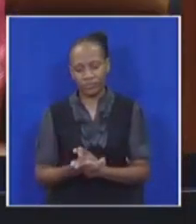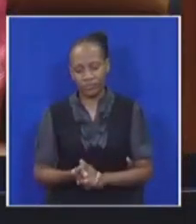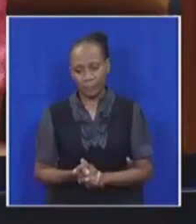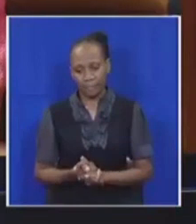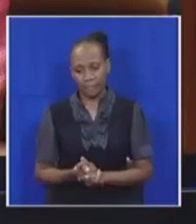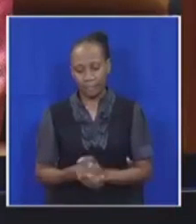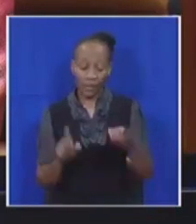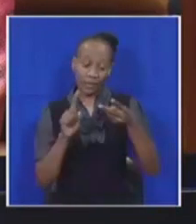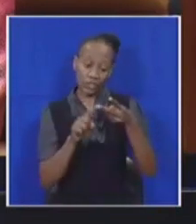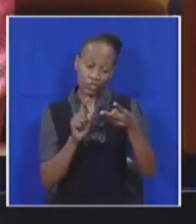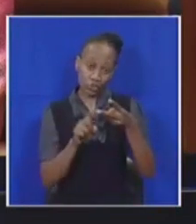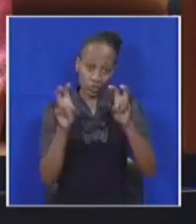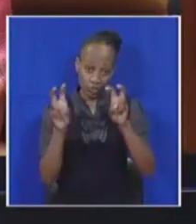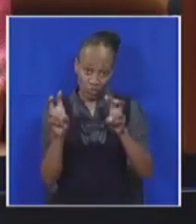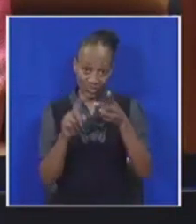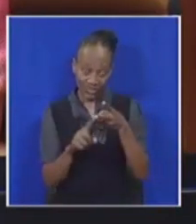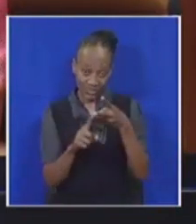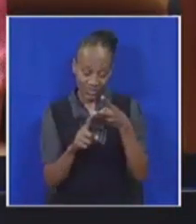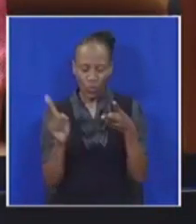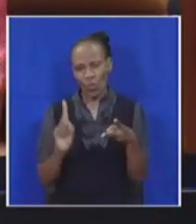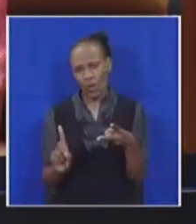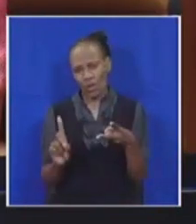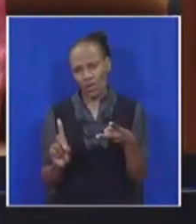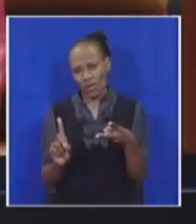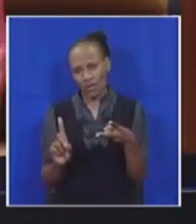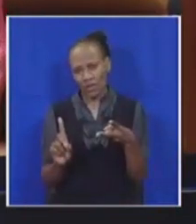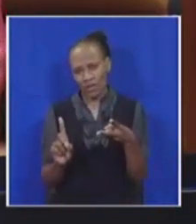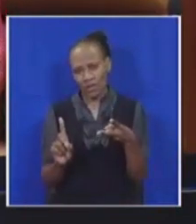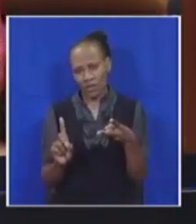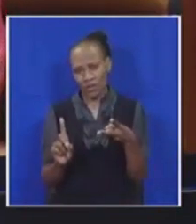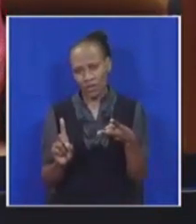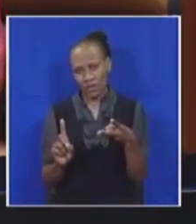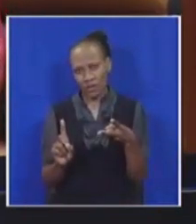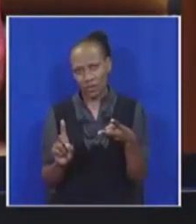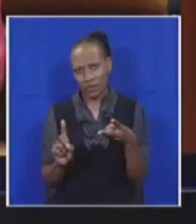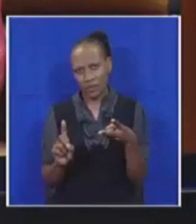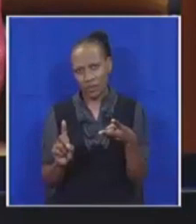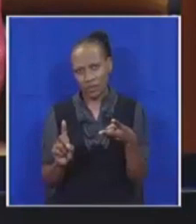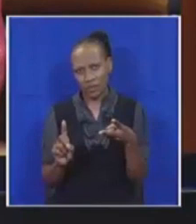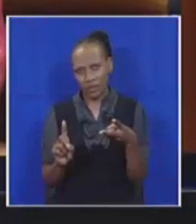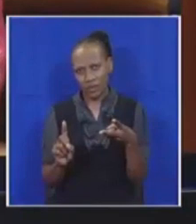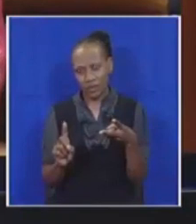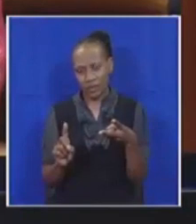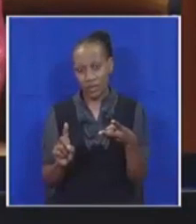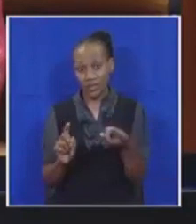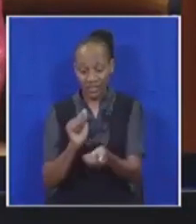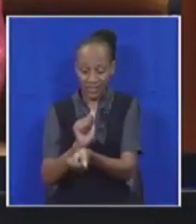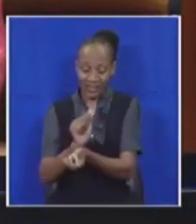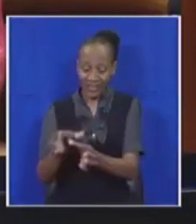The second issue was relating to the cable ties.